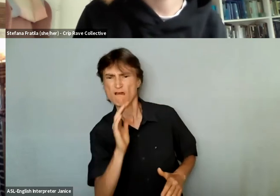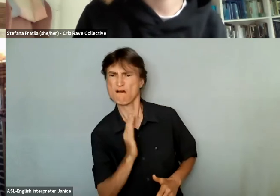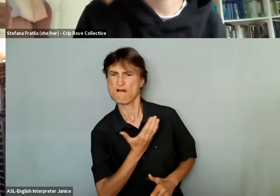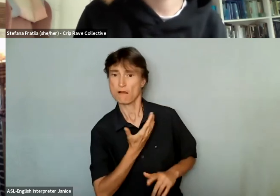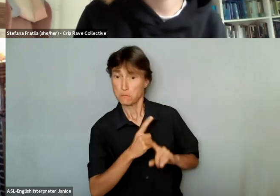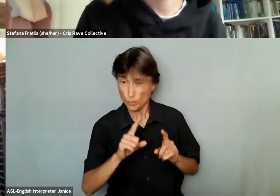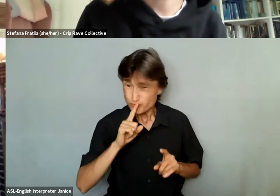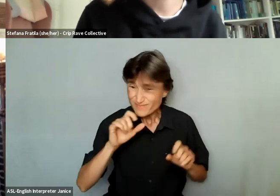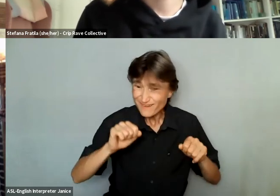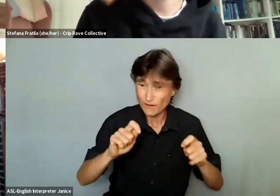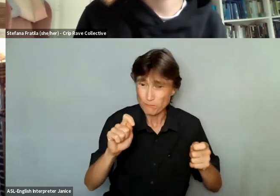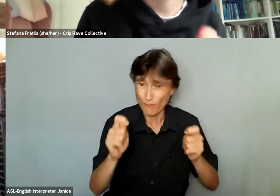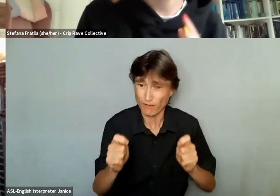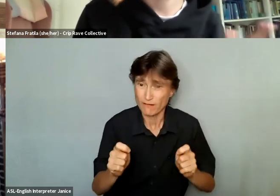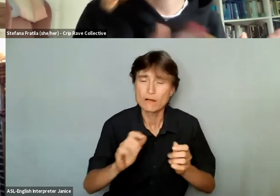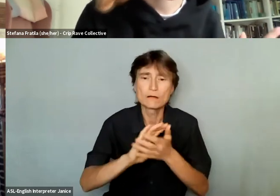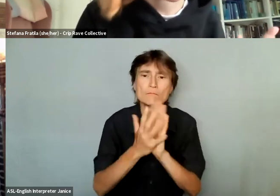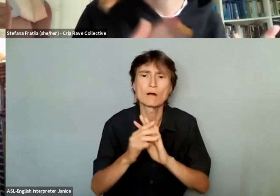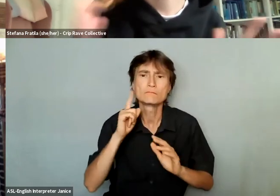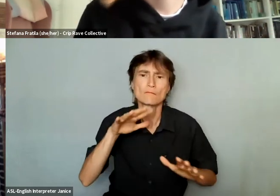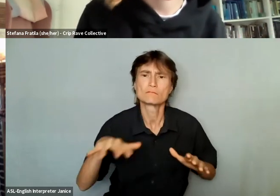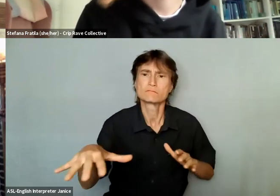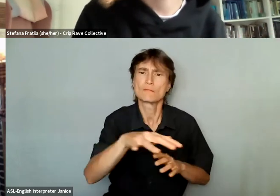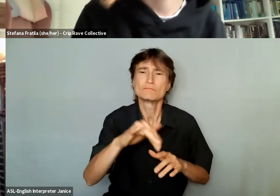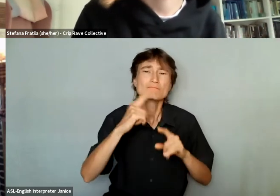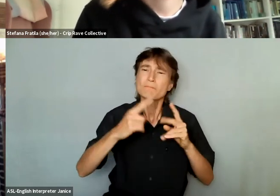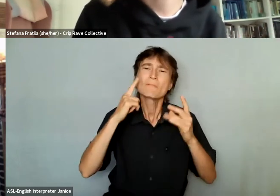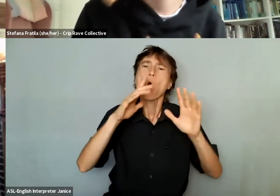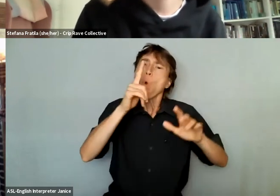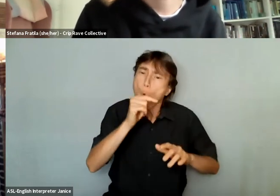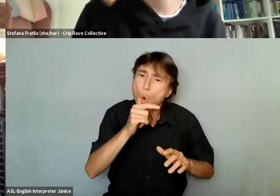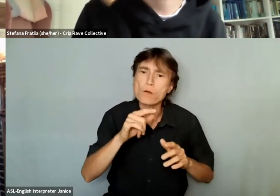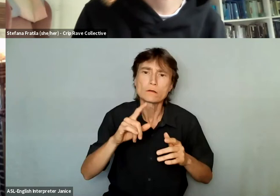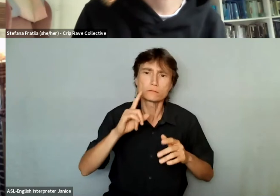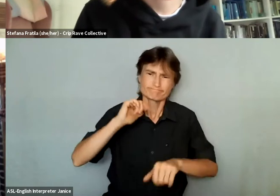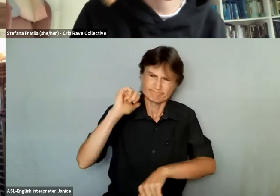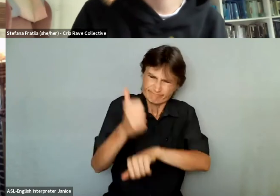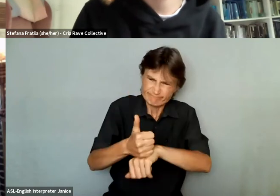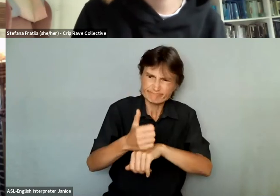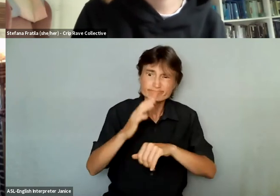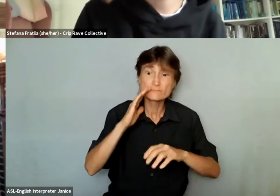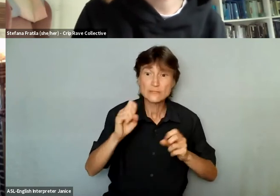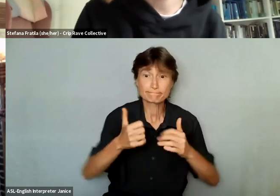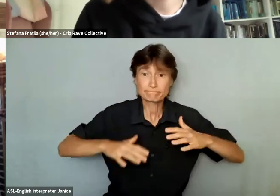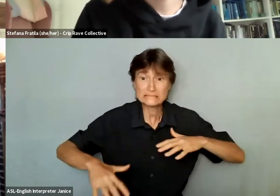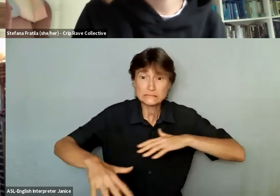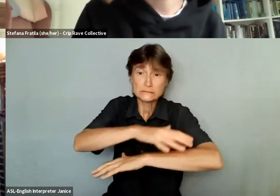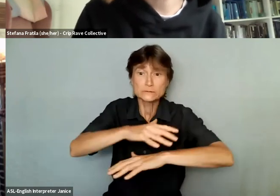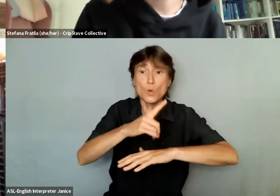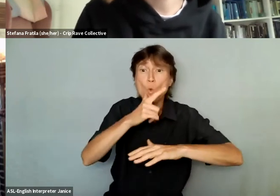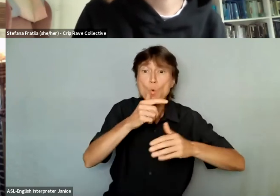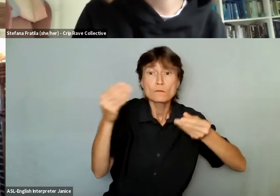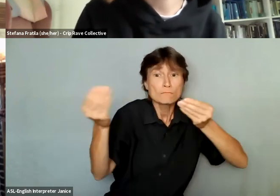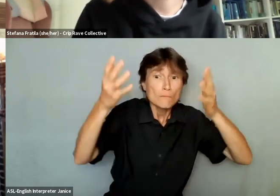more folks who, you know, control gallery spaces or like live, like especially physical spaces, I think,